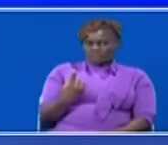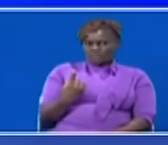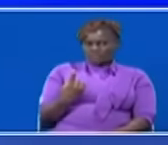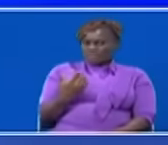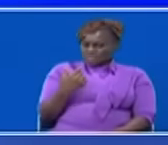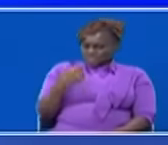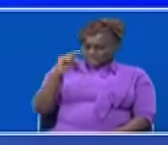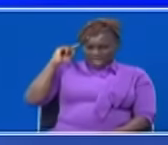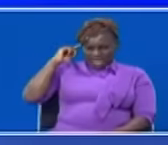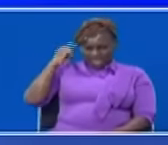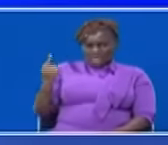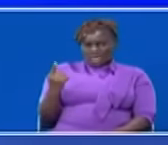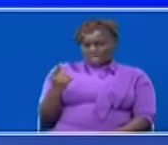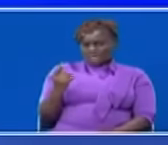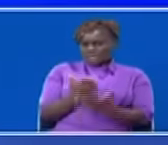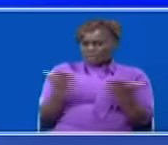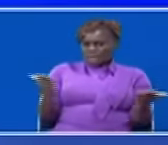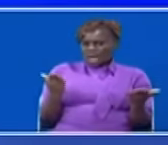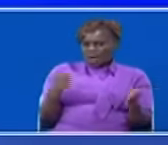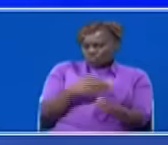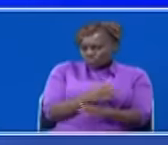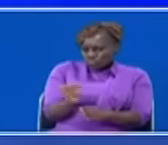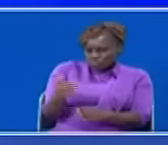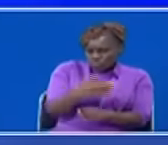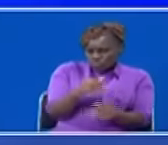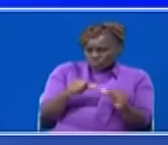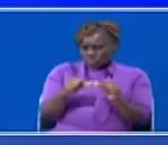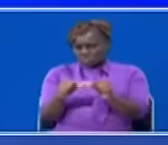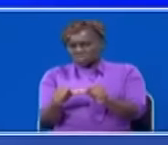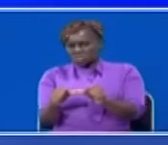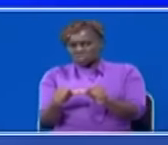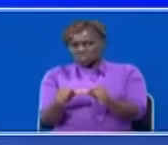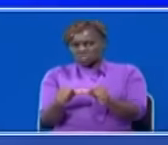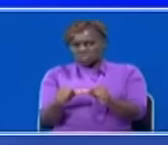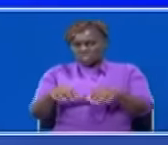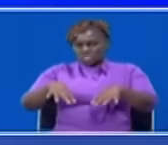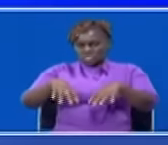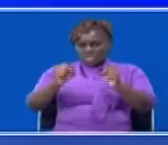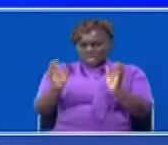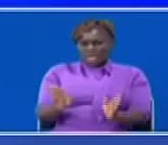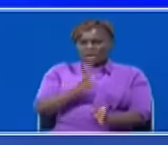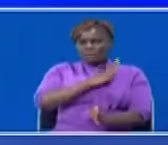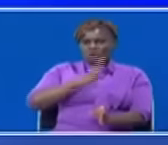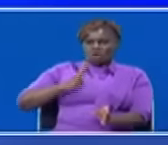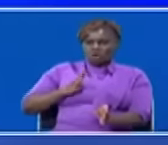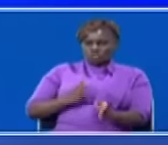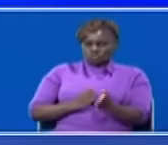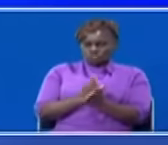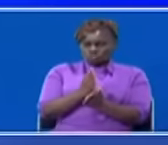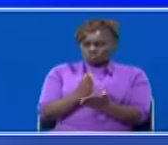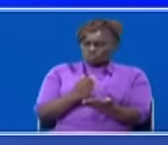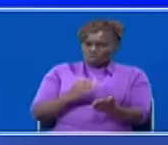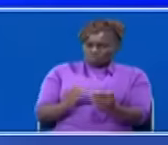board. Somehow, some monkey business has been going on. Mara returning the chair of the board through the back door. How do you